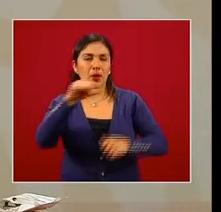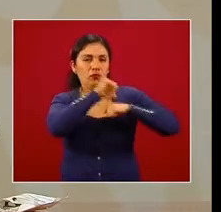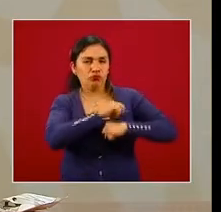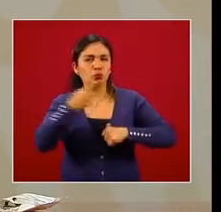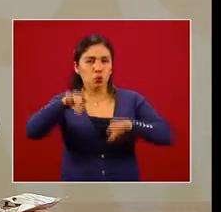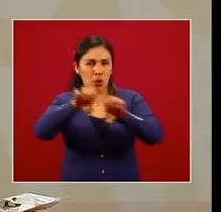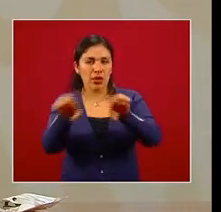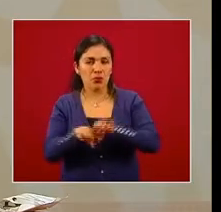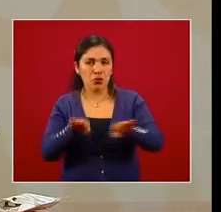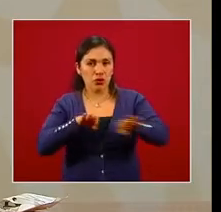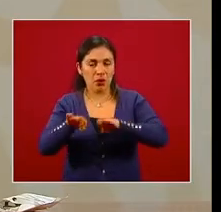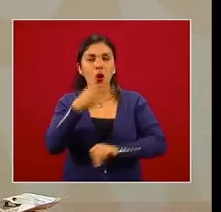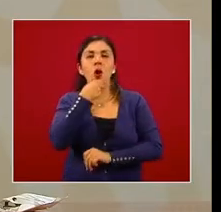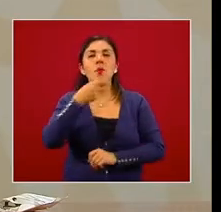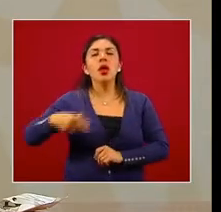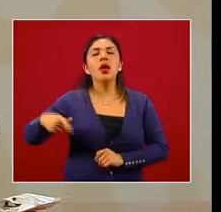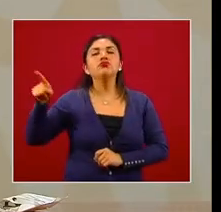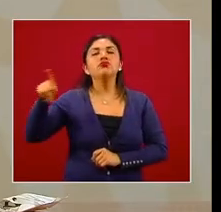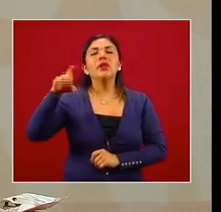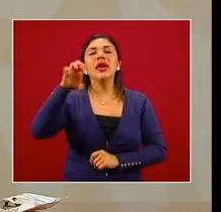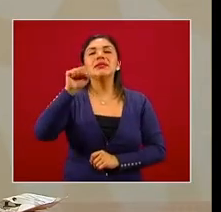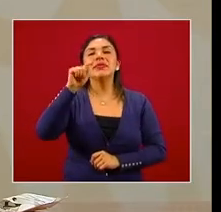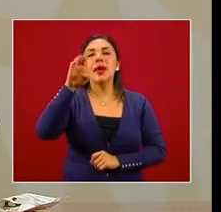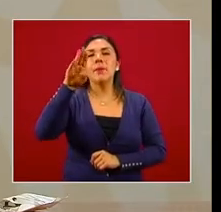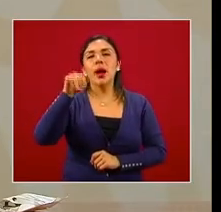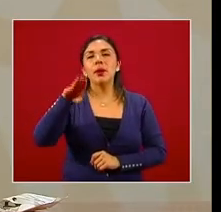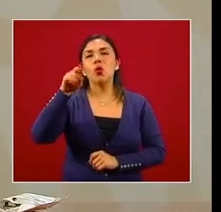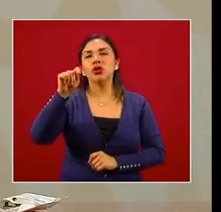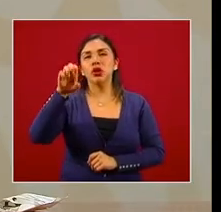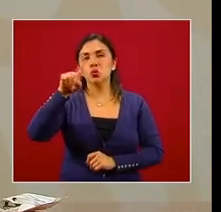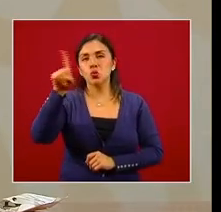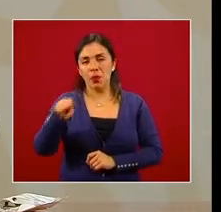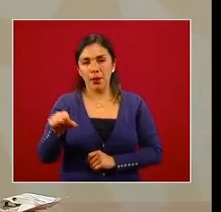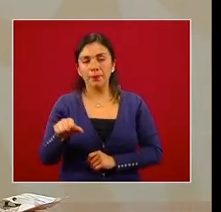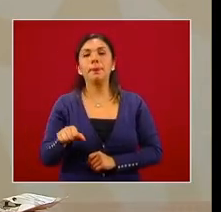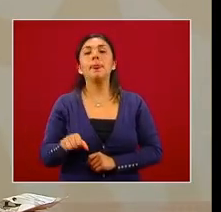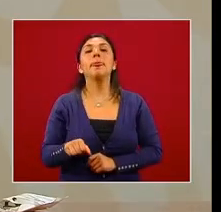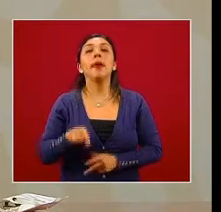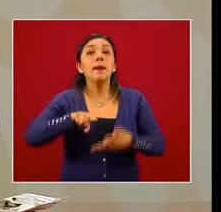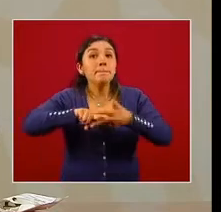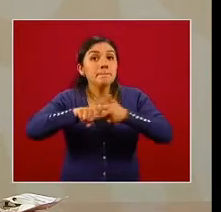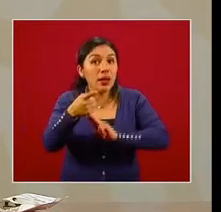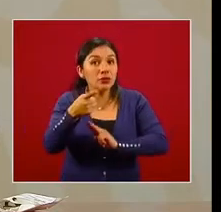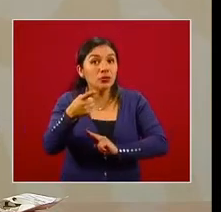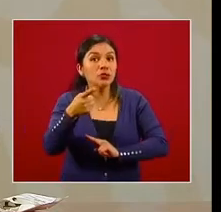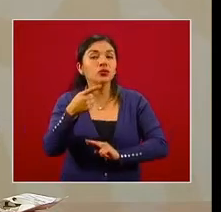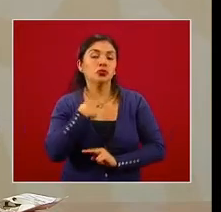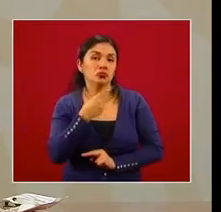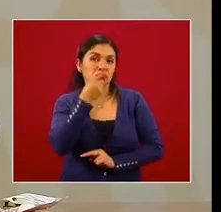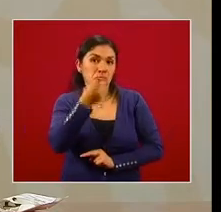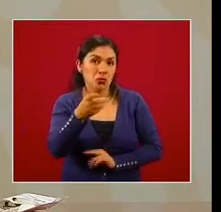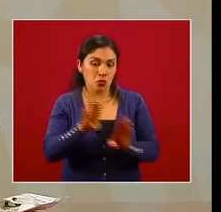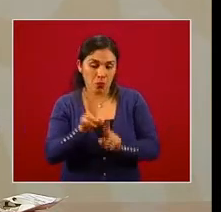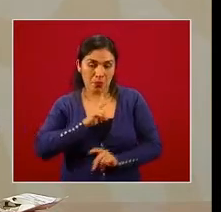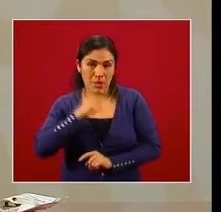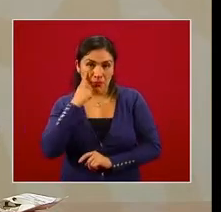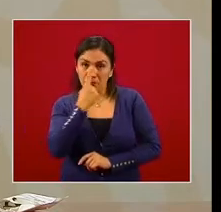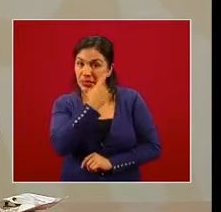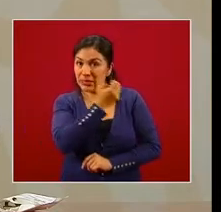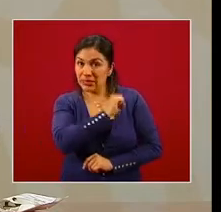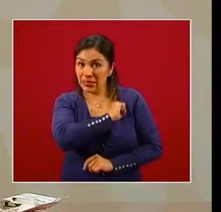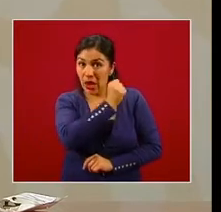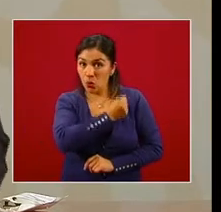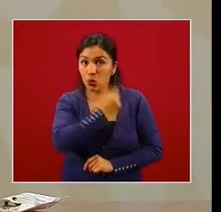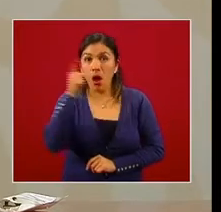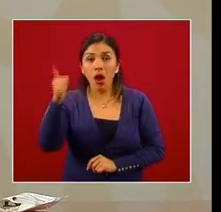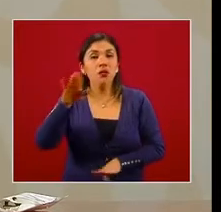the Secretary of Public Education, Mr. Moctezuma Barragan. And from a health